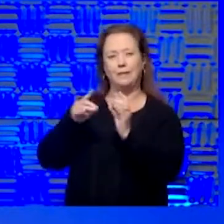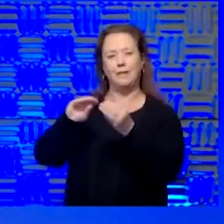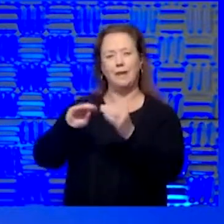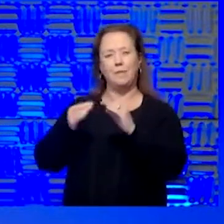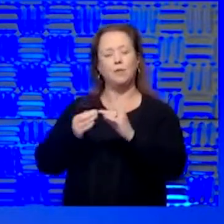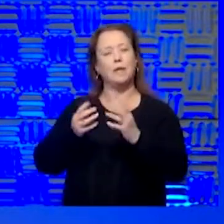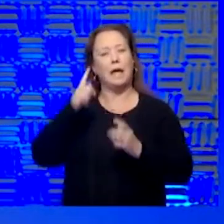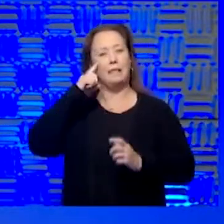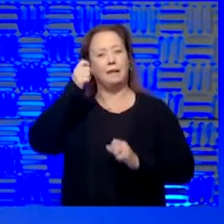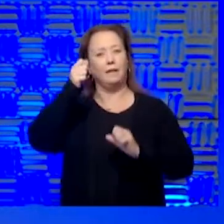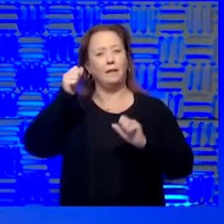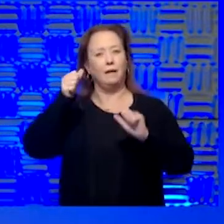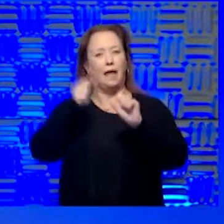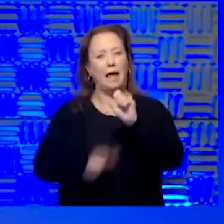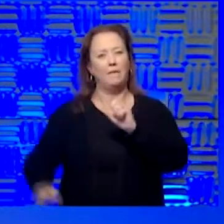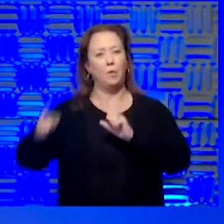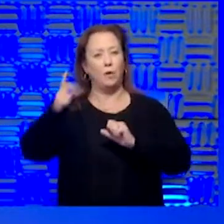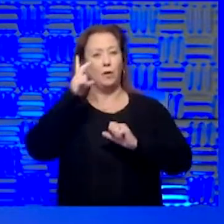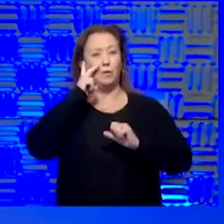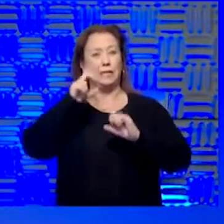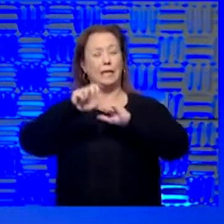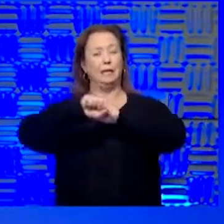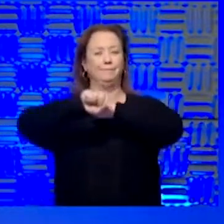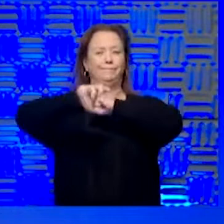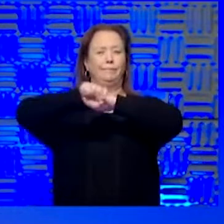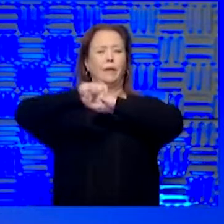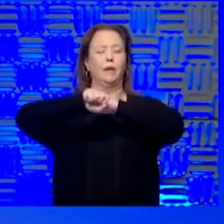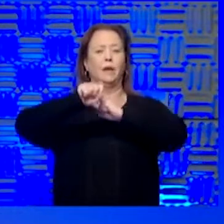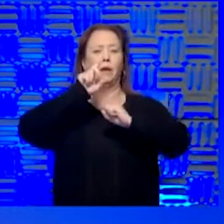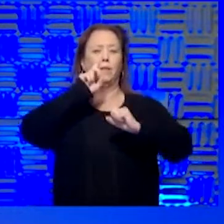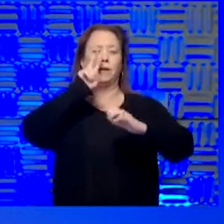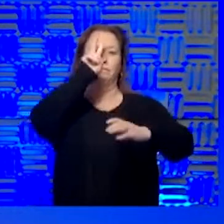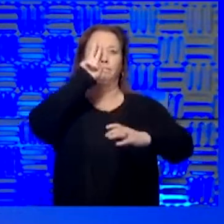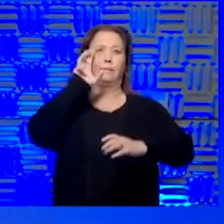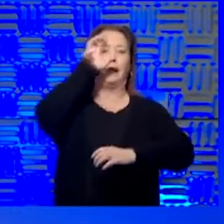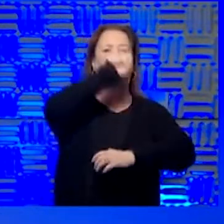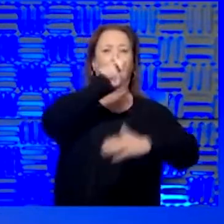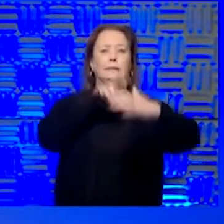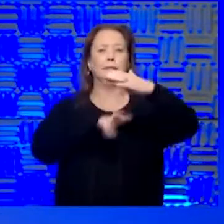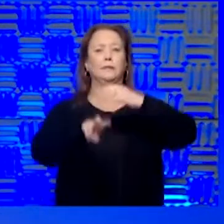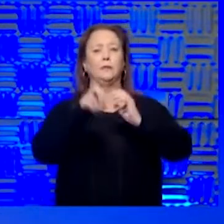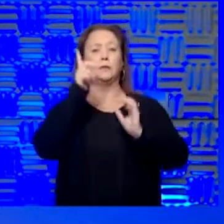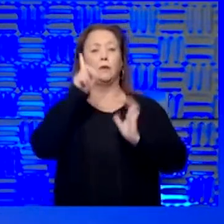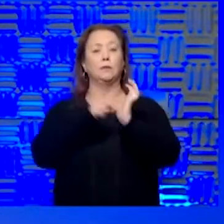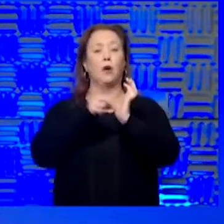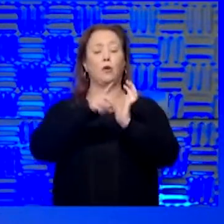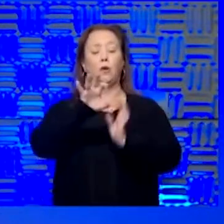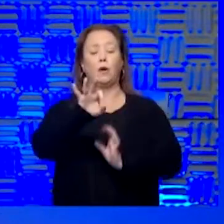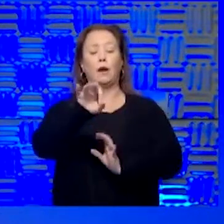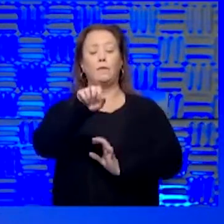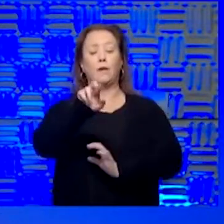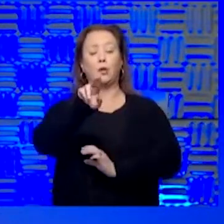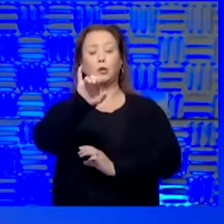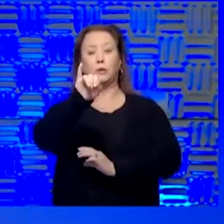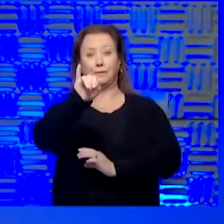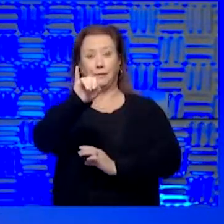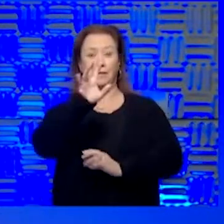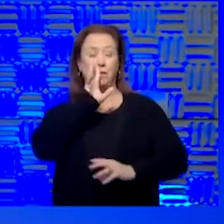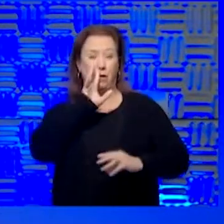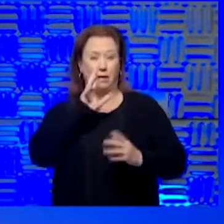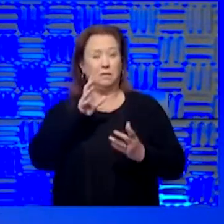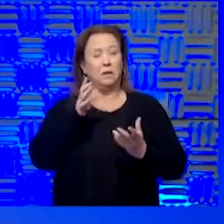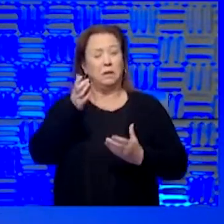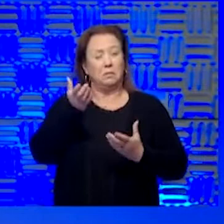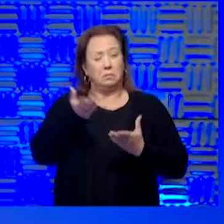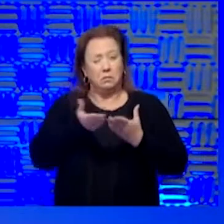think everybody has maybe seen stories about the projections and saw Dr. Fauci talk. You know, things may be looking